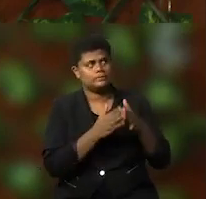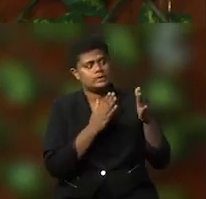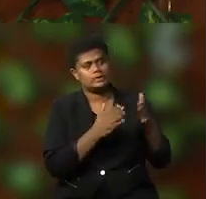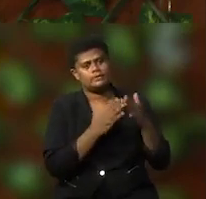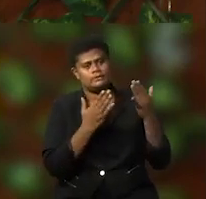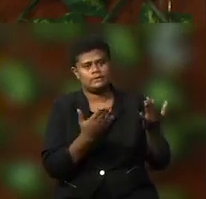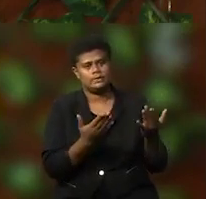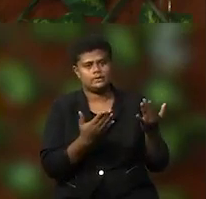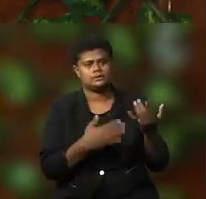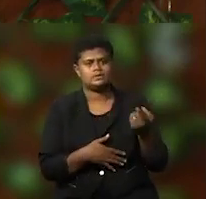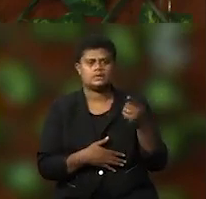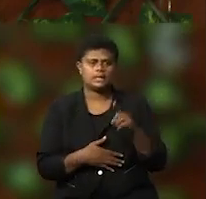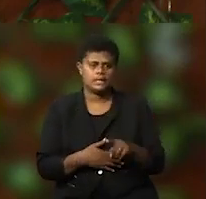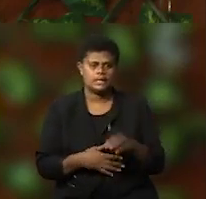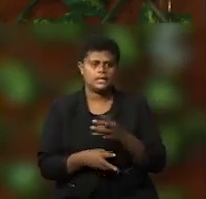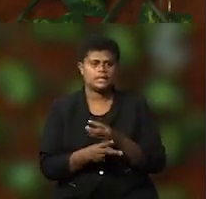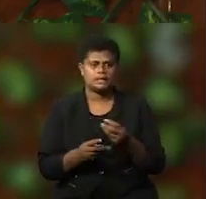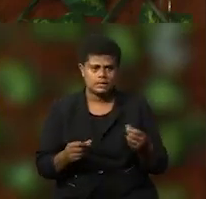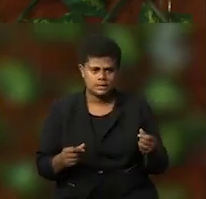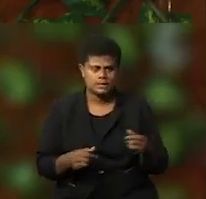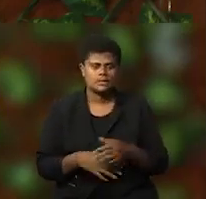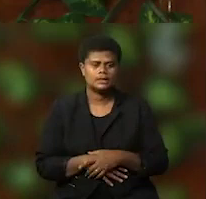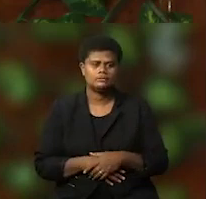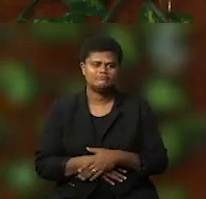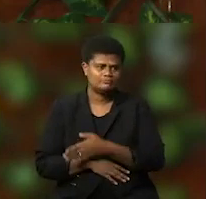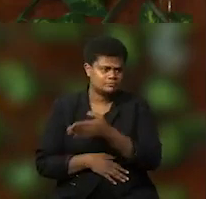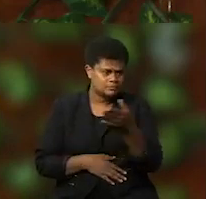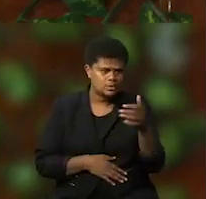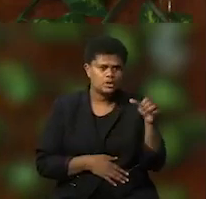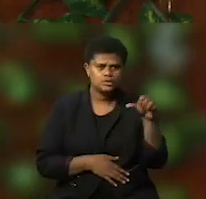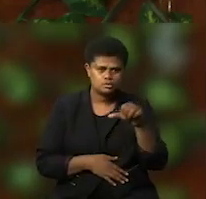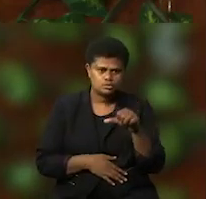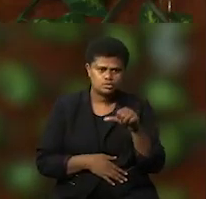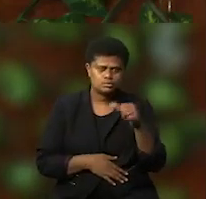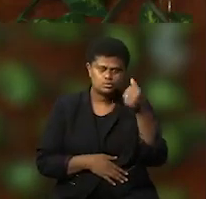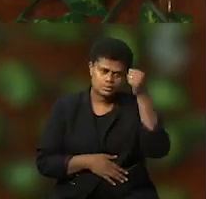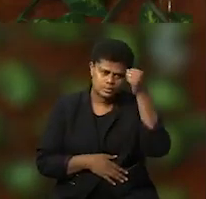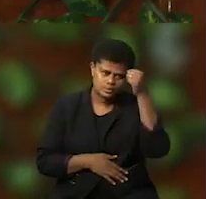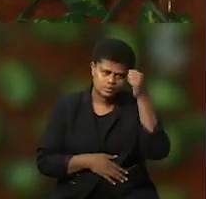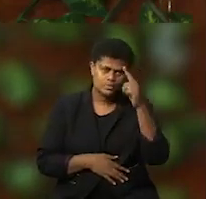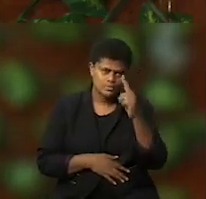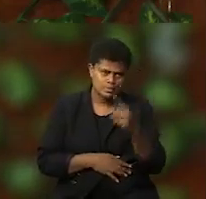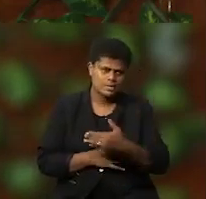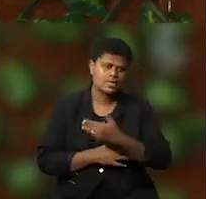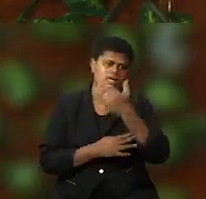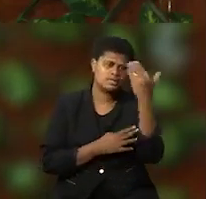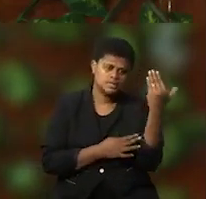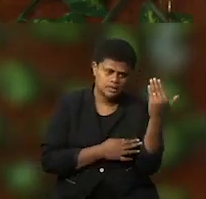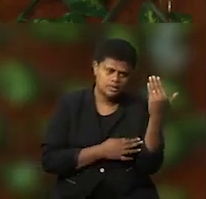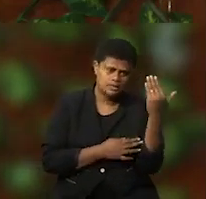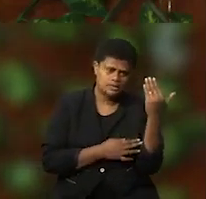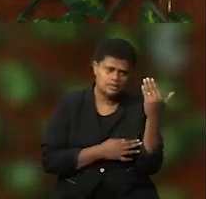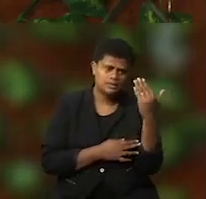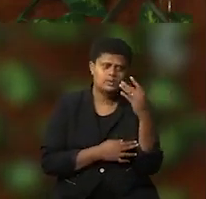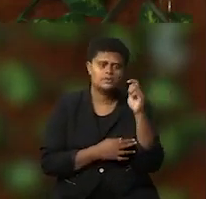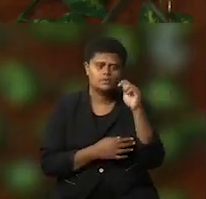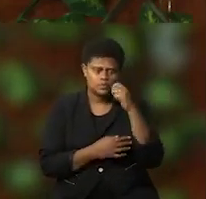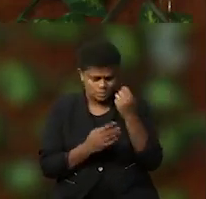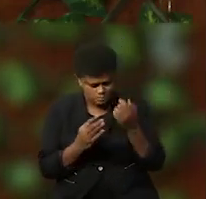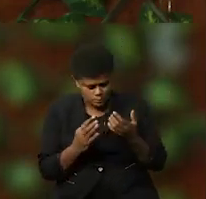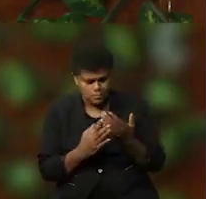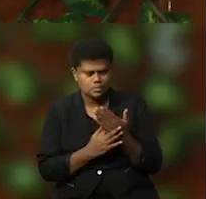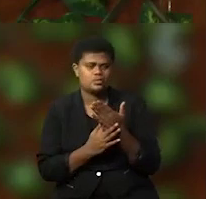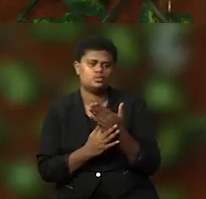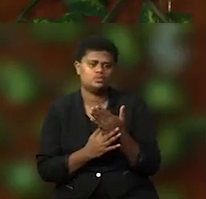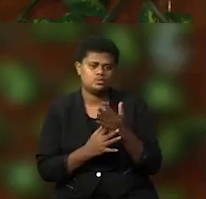again, we have to expect that one day we will definitely experience the shakings of the heavens and the earth. Inheriting an unshakable